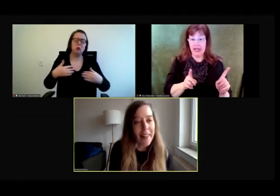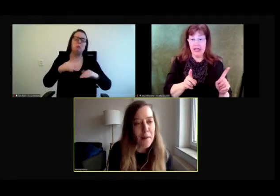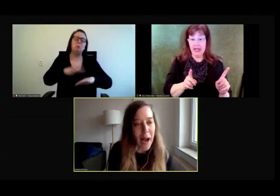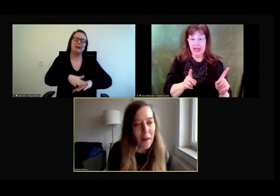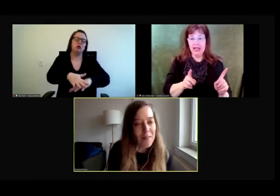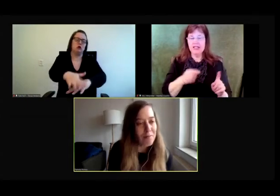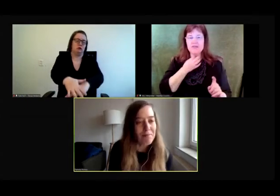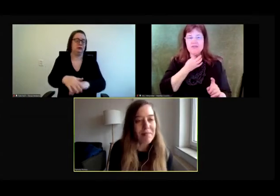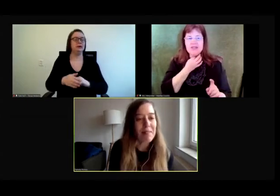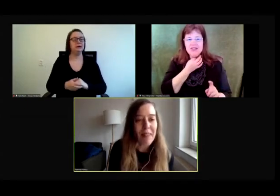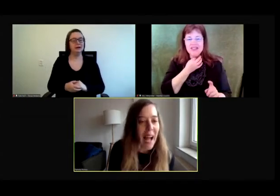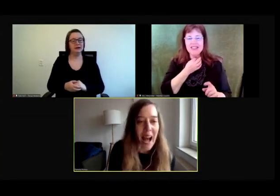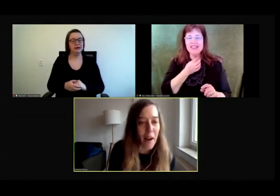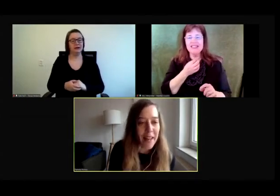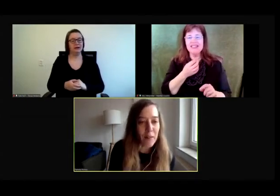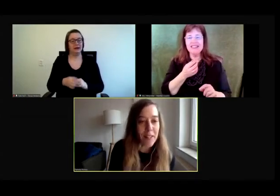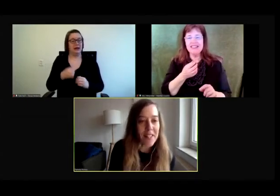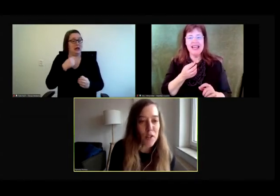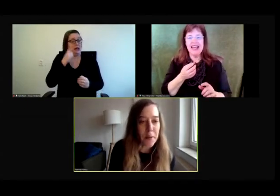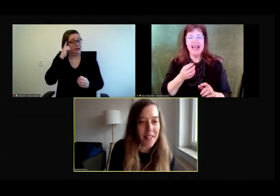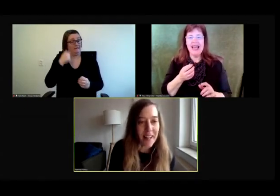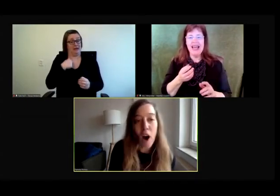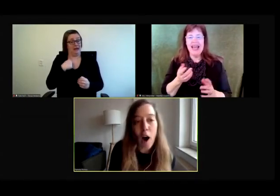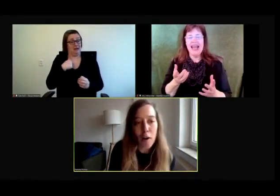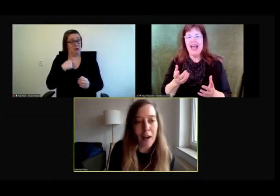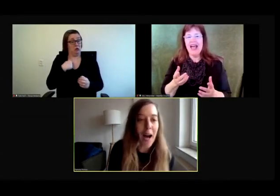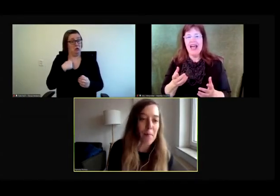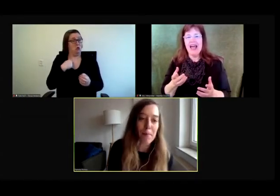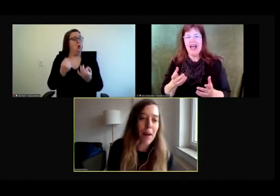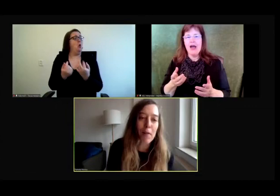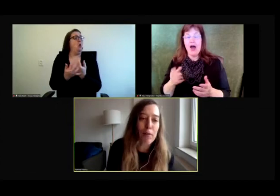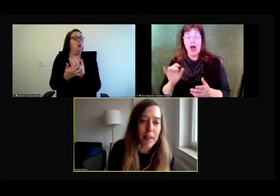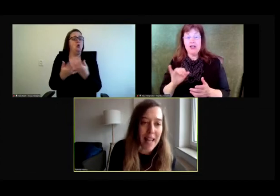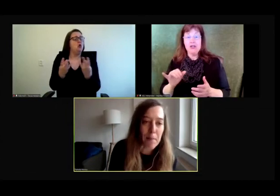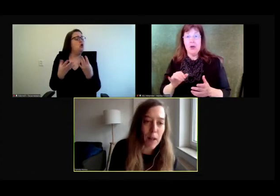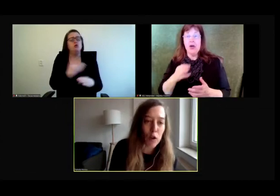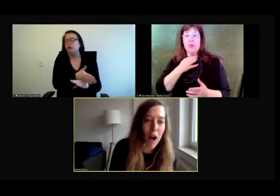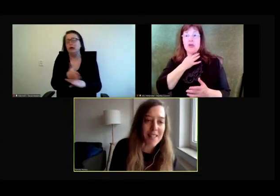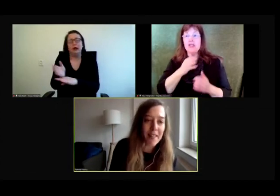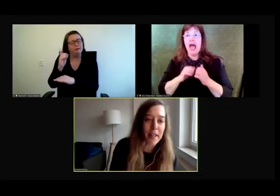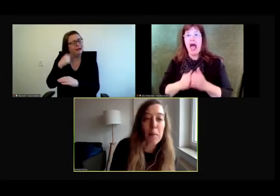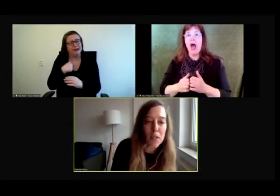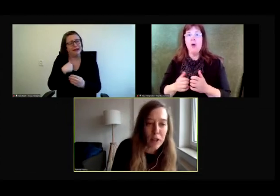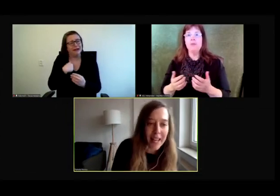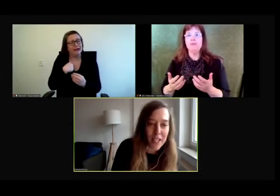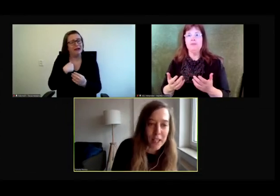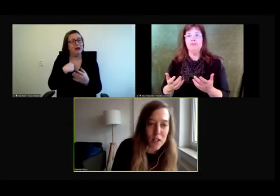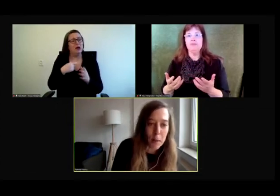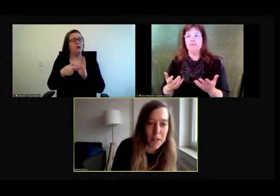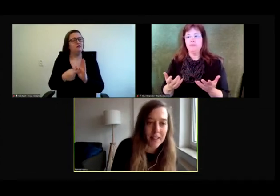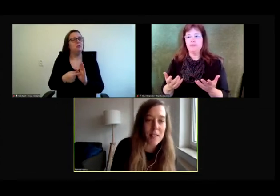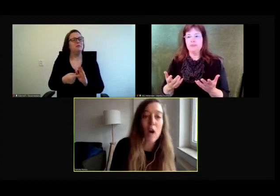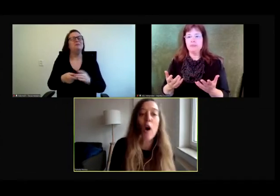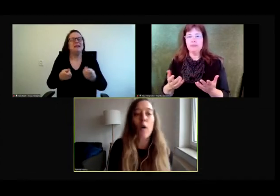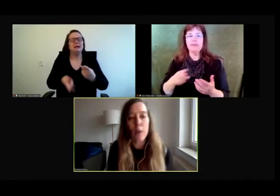don't know anything about how they were distributed at all. For example, across the double strategy descriptions or